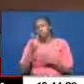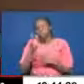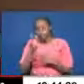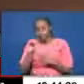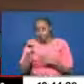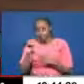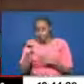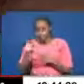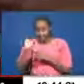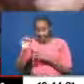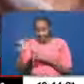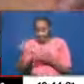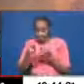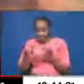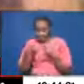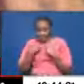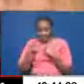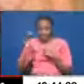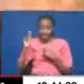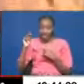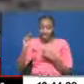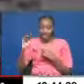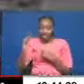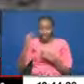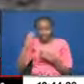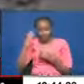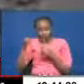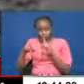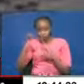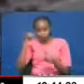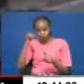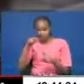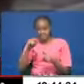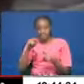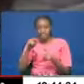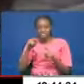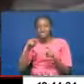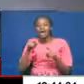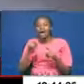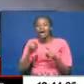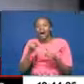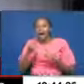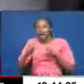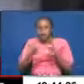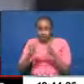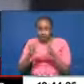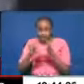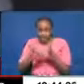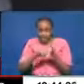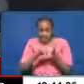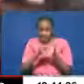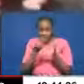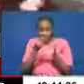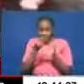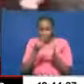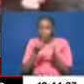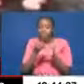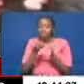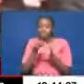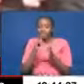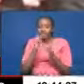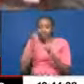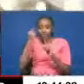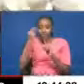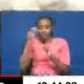Meat Commission is providing oversight of slaughtering the livestock. Then the meat is distributed by the Kenya Red Cross Society to households